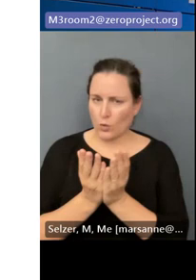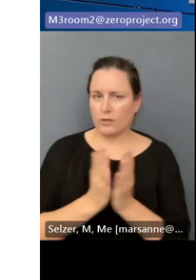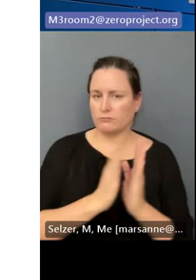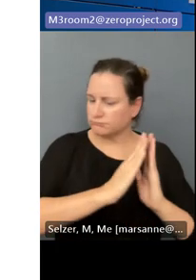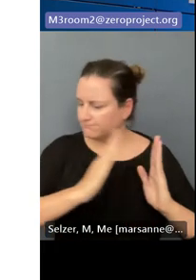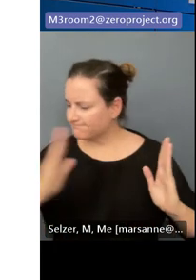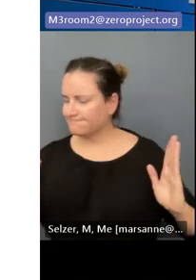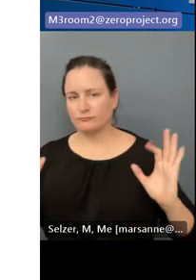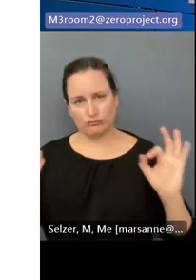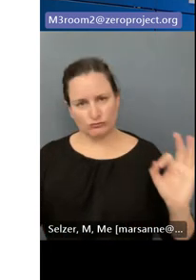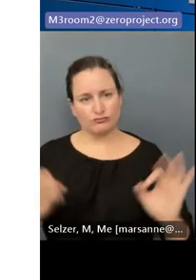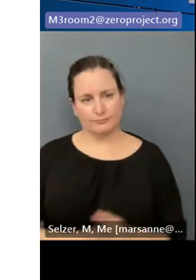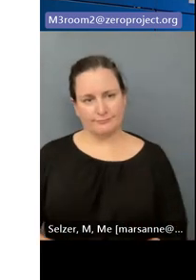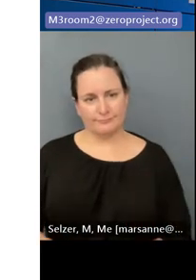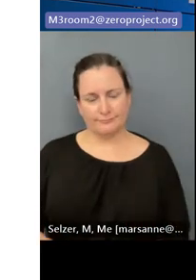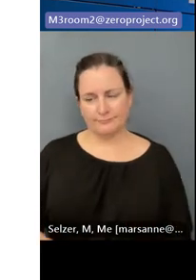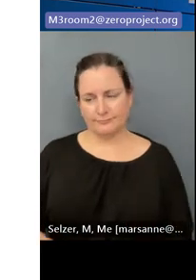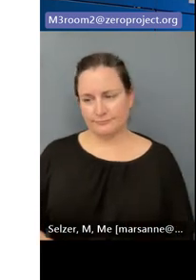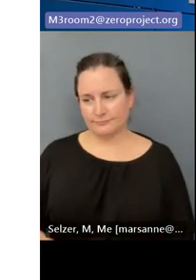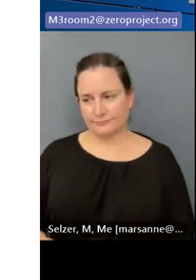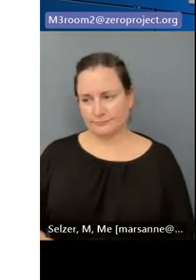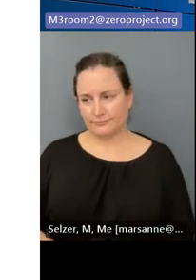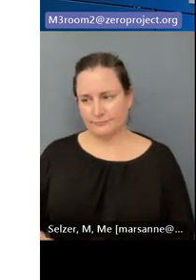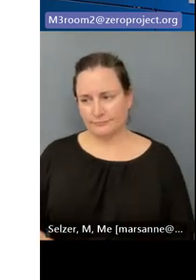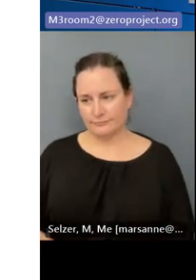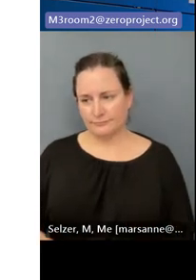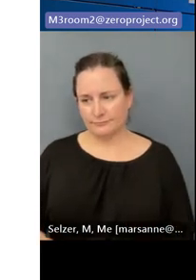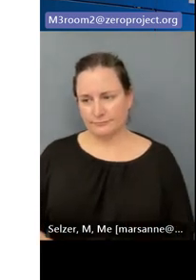I think it's the quantitative data, but it's important